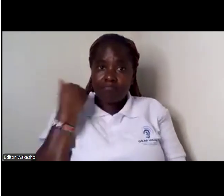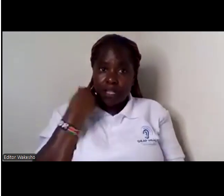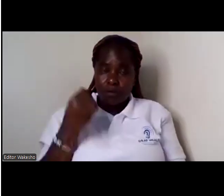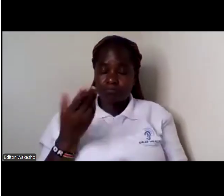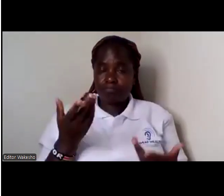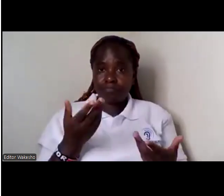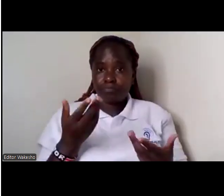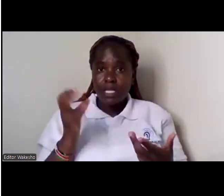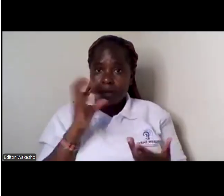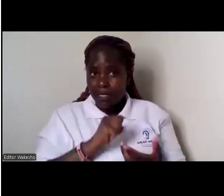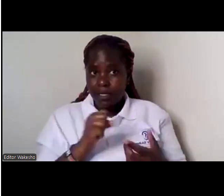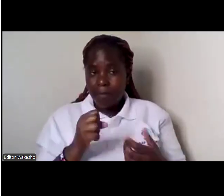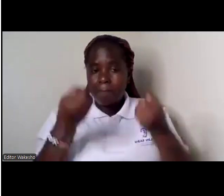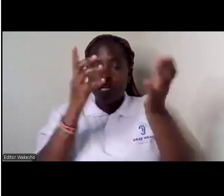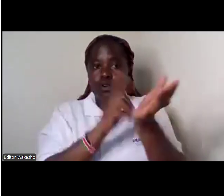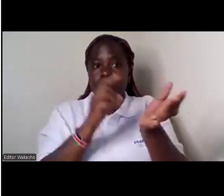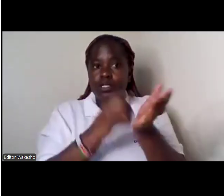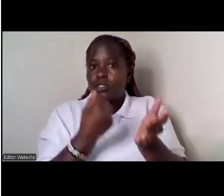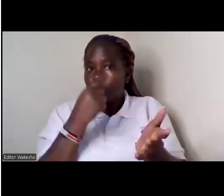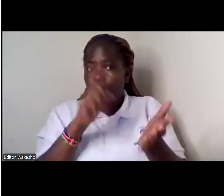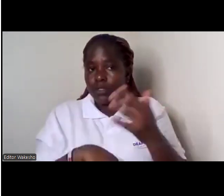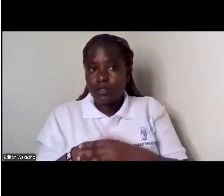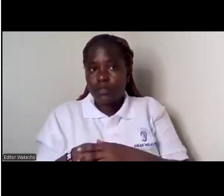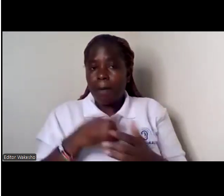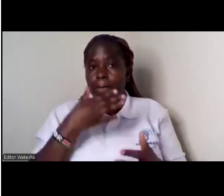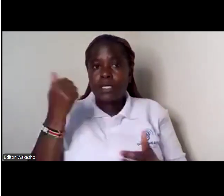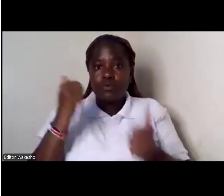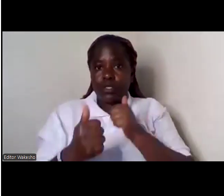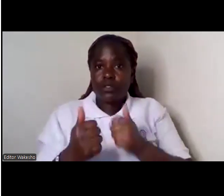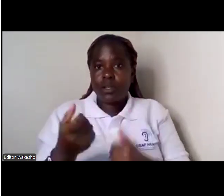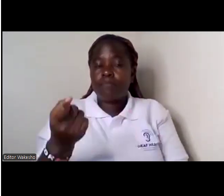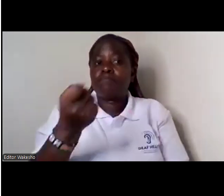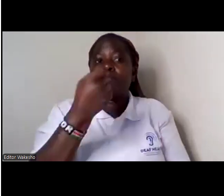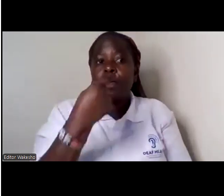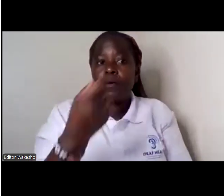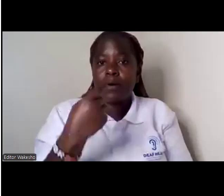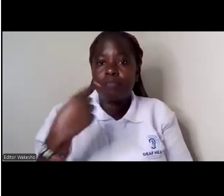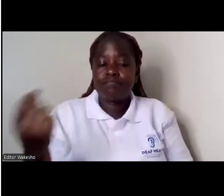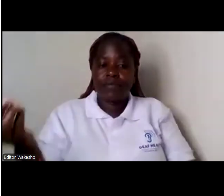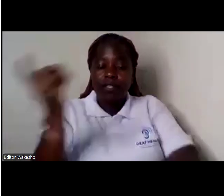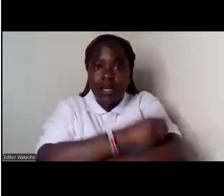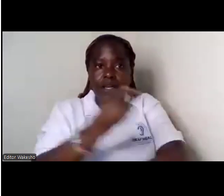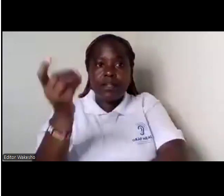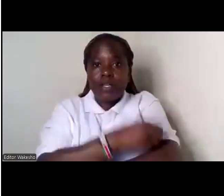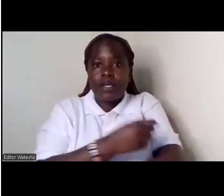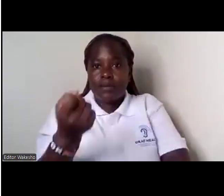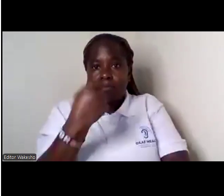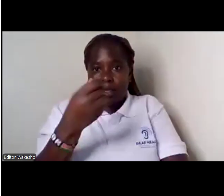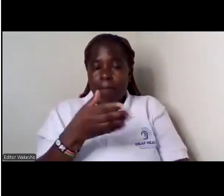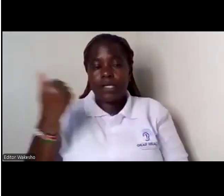most doctors would tell you the best to use would be the oral daily contraceptive pill.